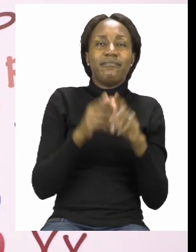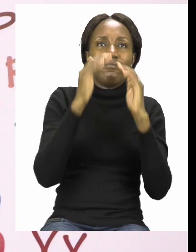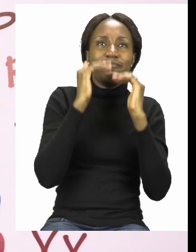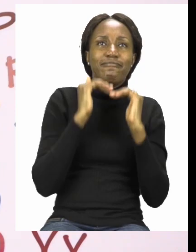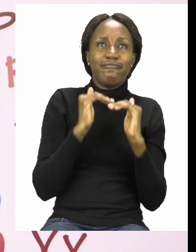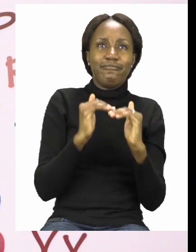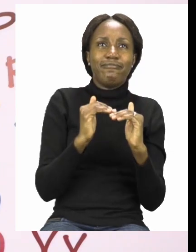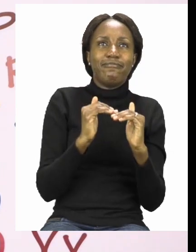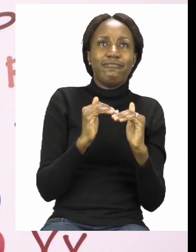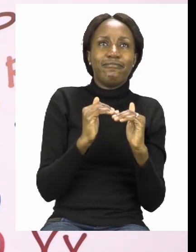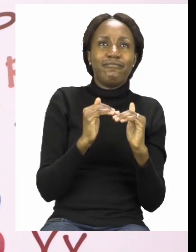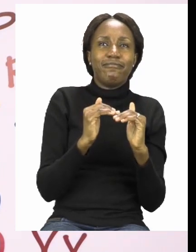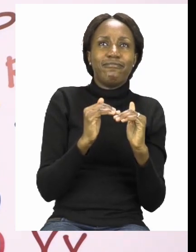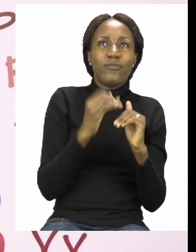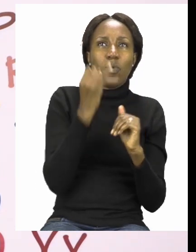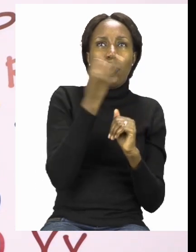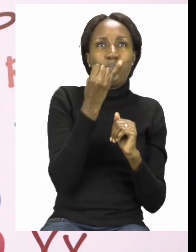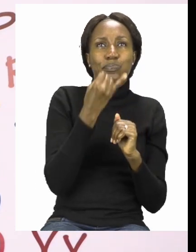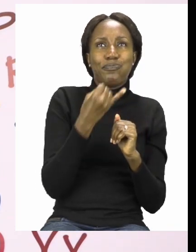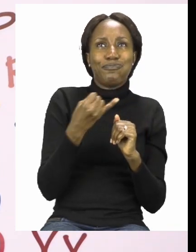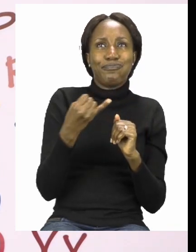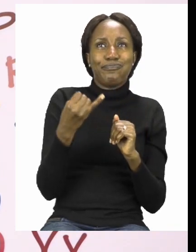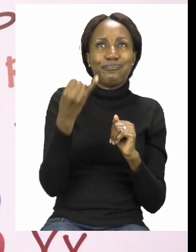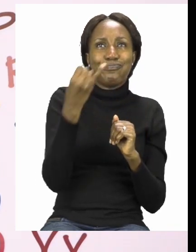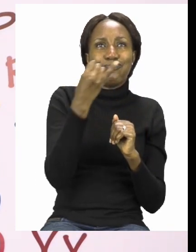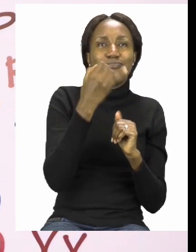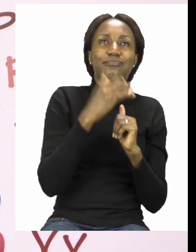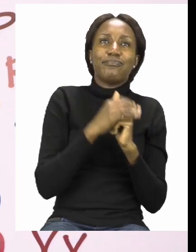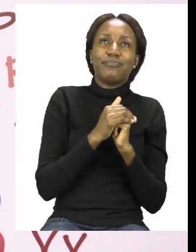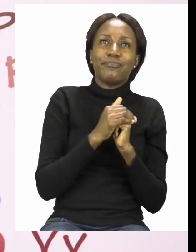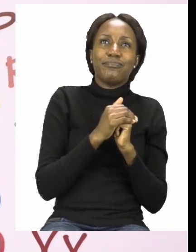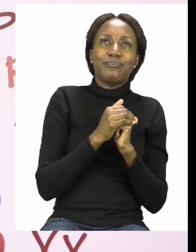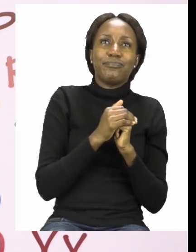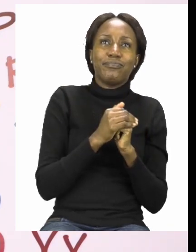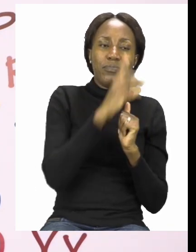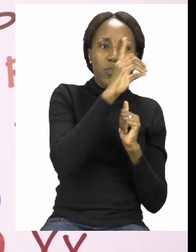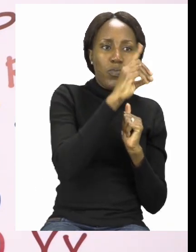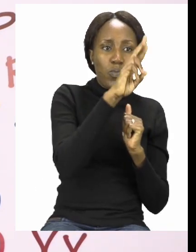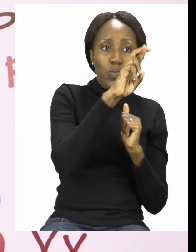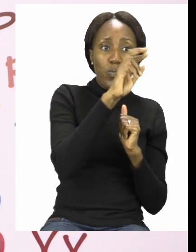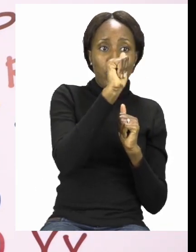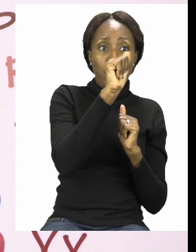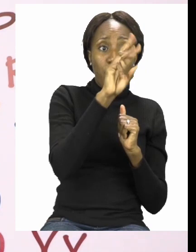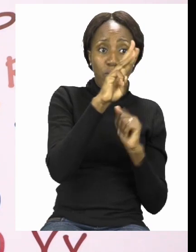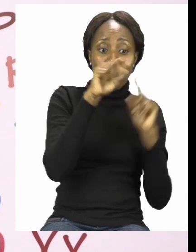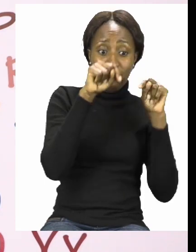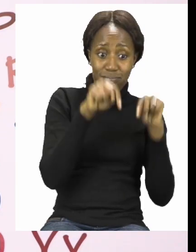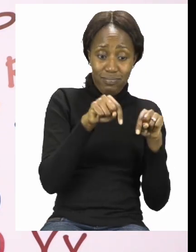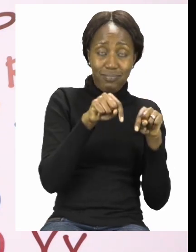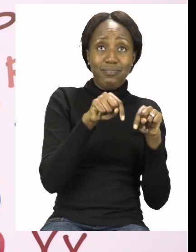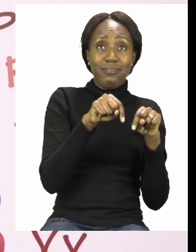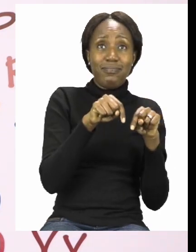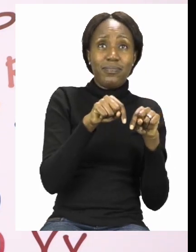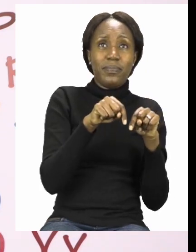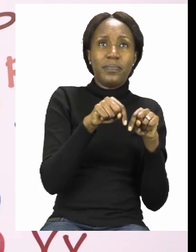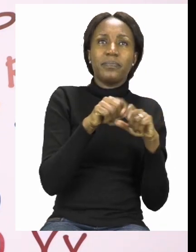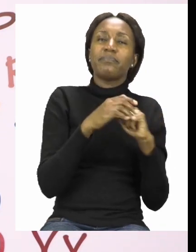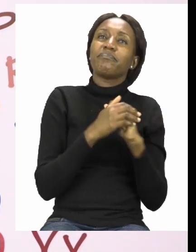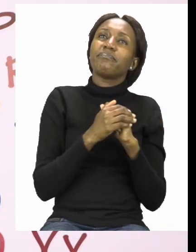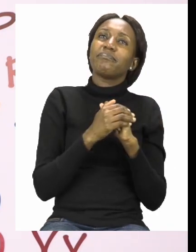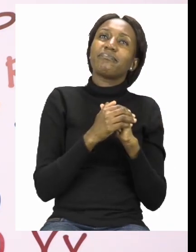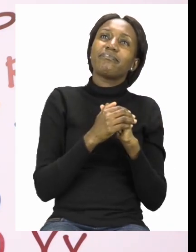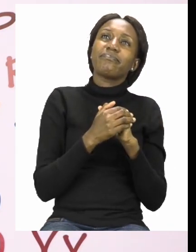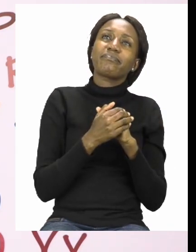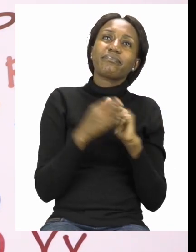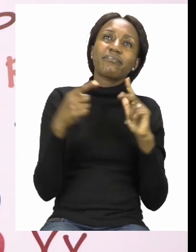are going to draw. He drew the picture. Now if we want to change the